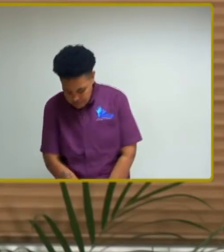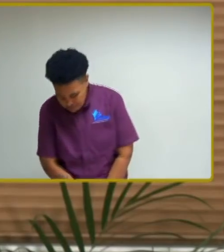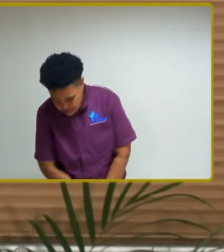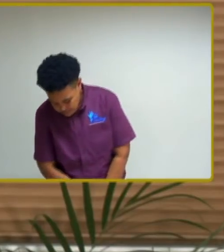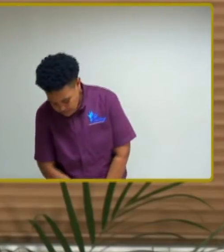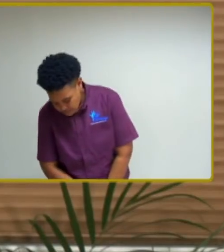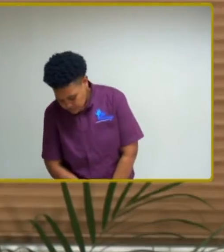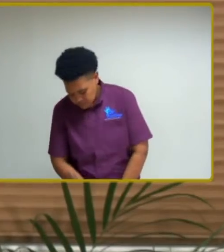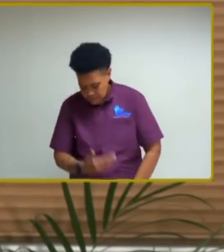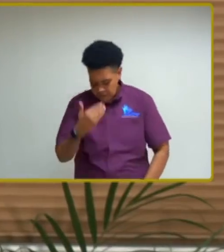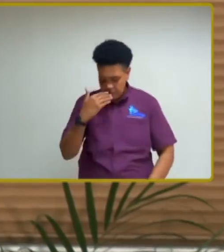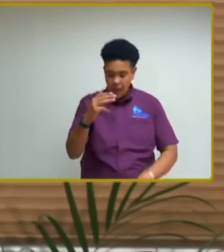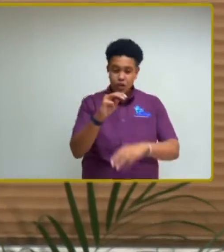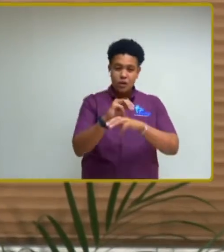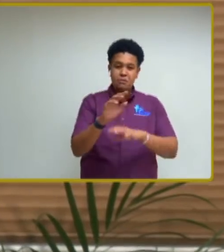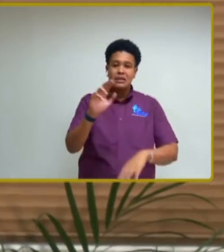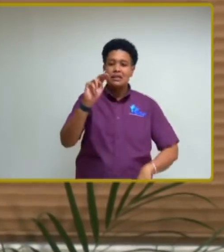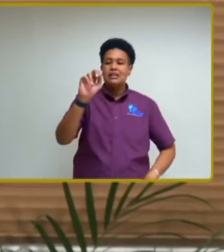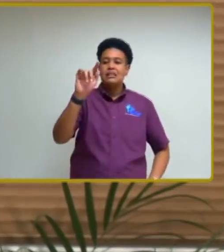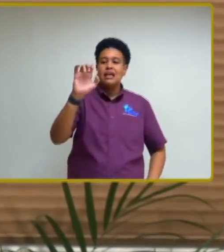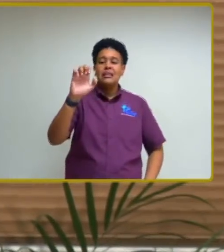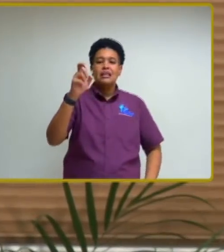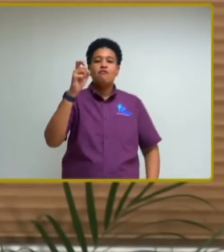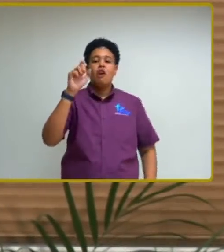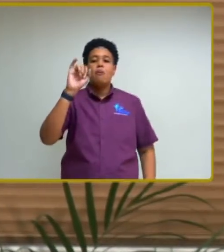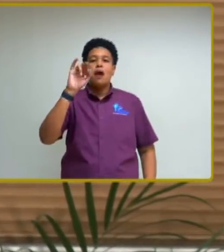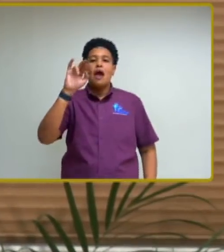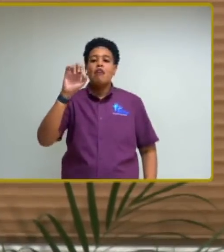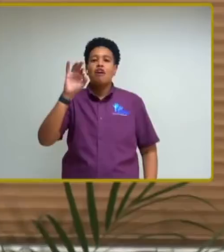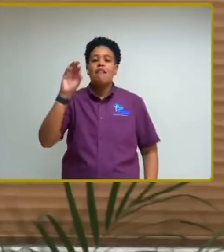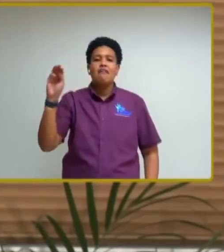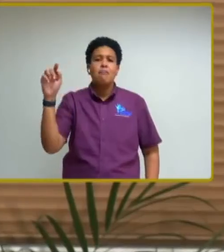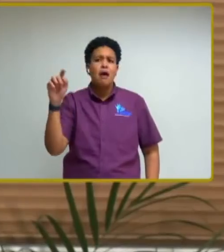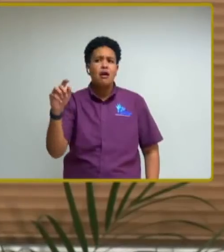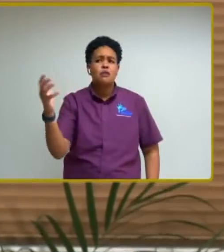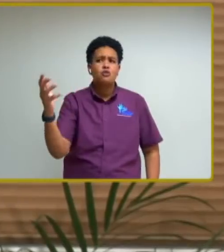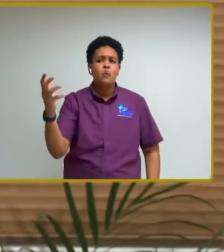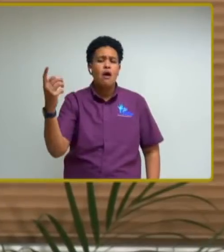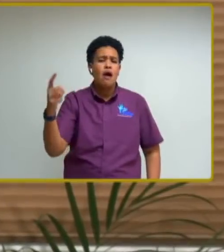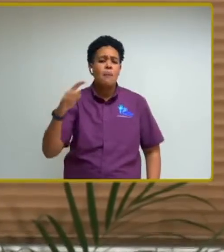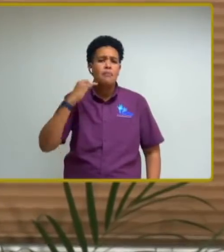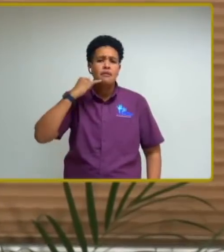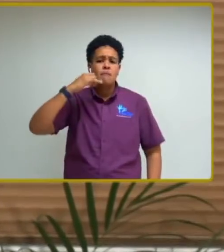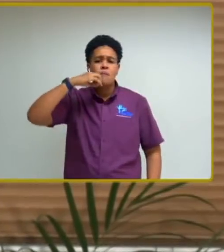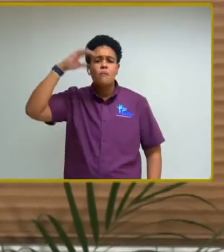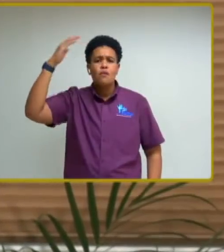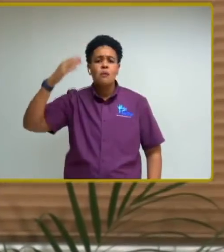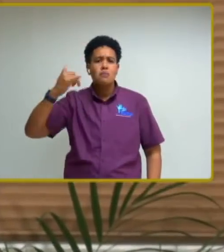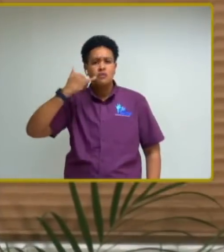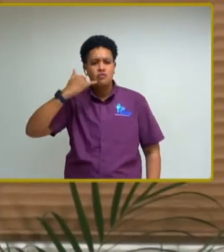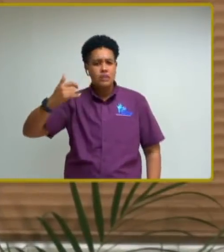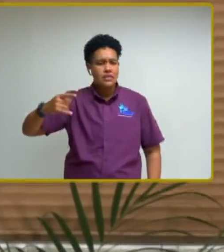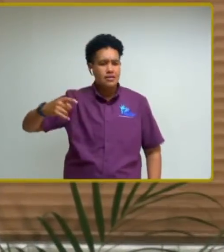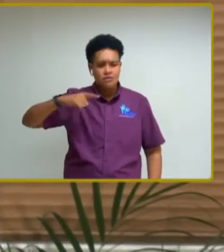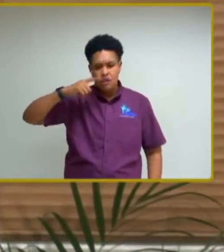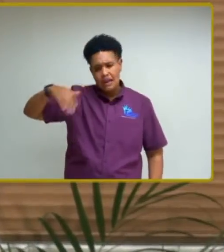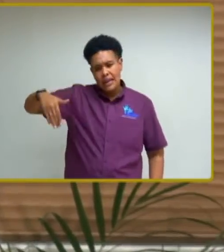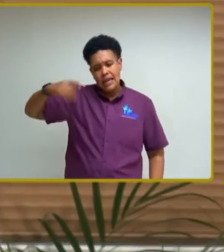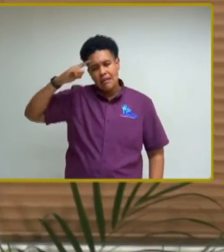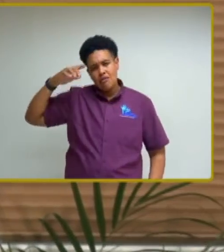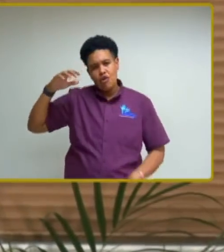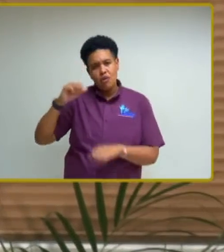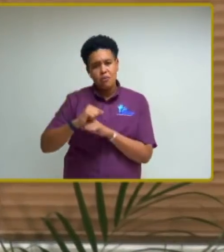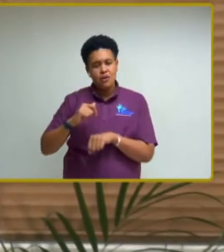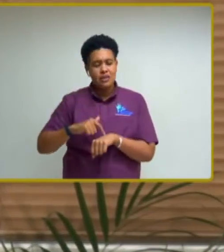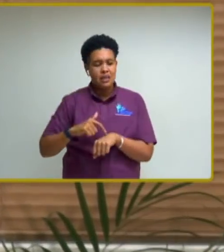Thank you very much, Minister. Natalie from IRI FM is asking, what happens if an elderly is very late for the appointment time? Do